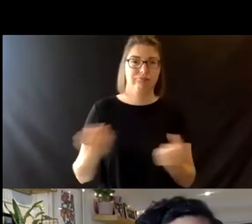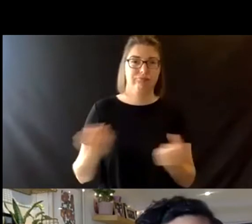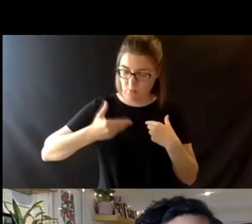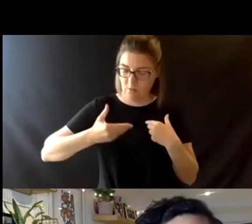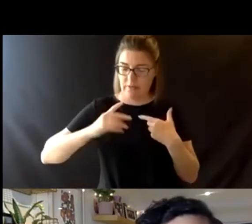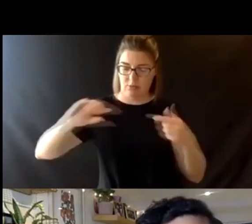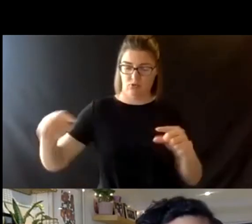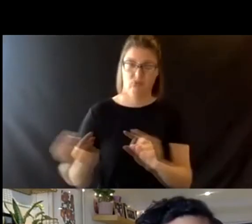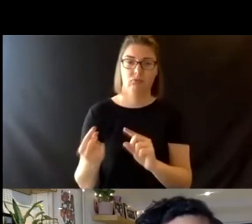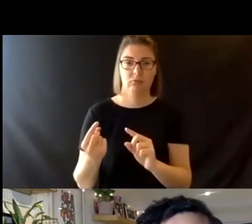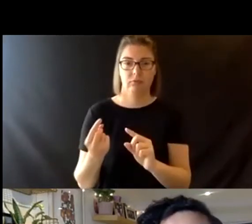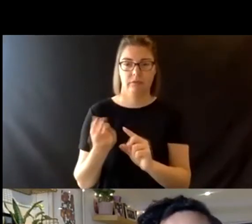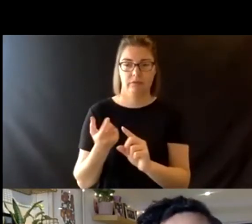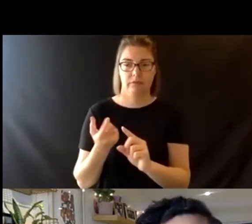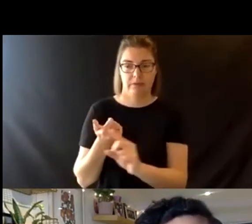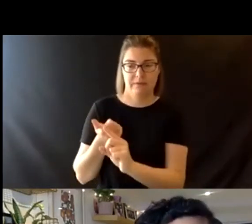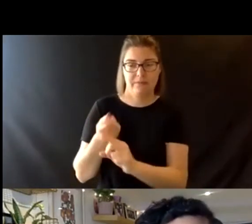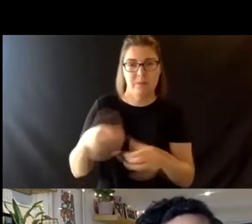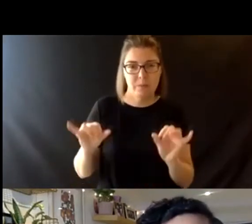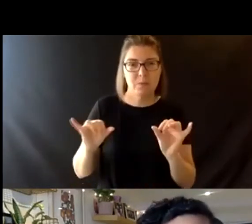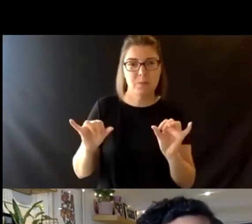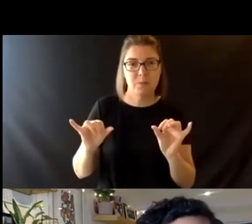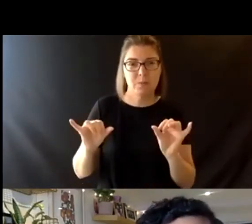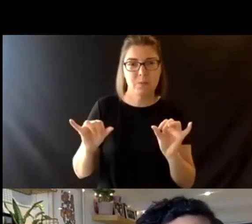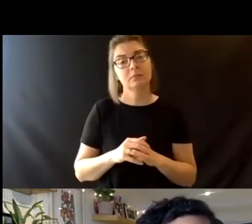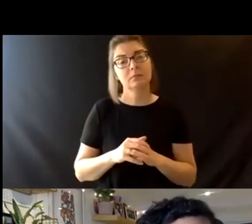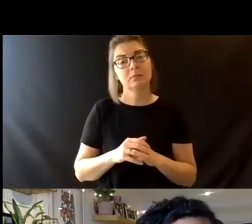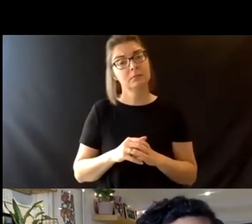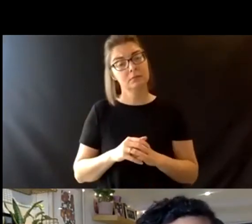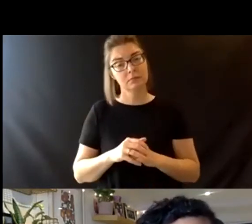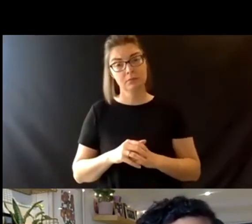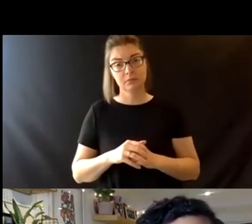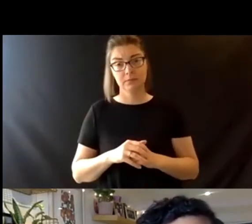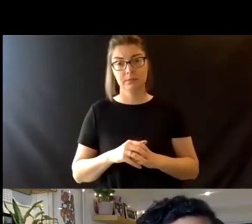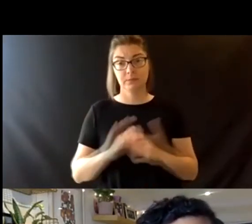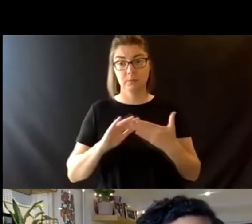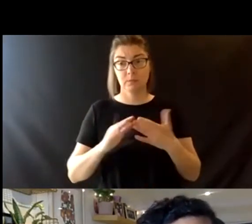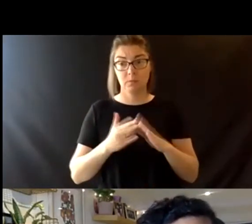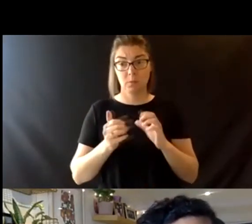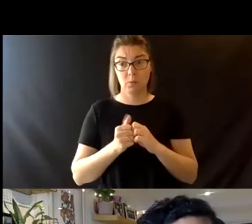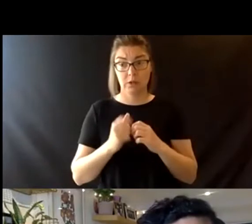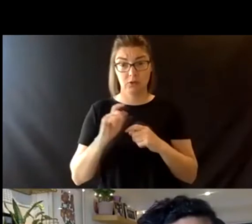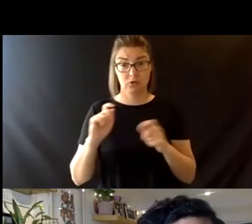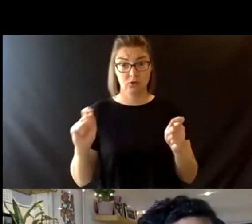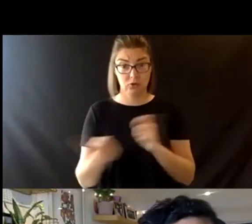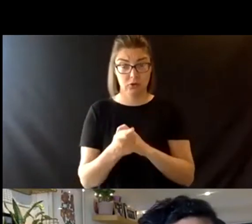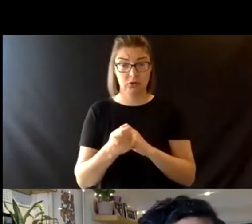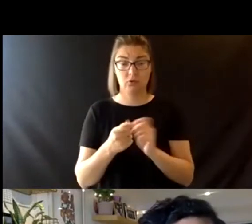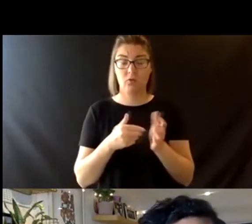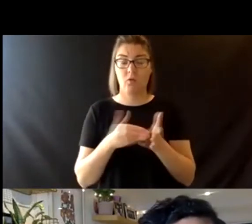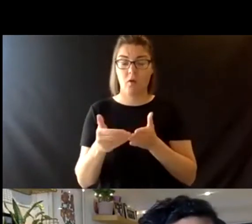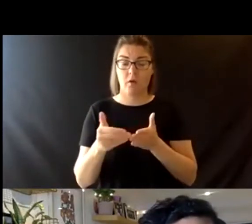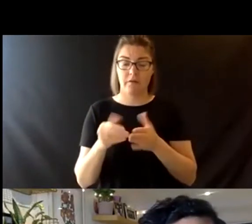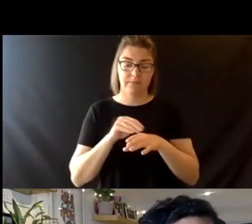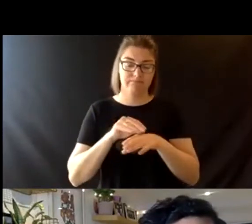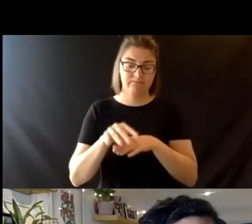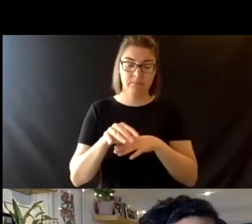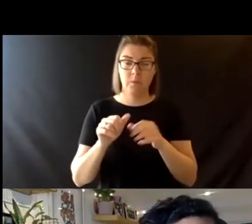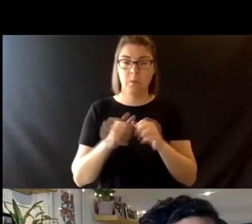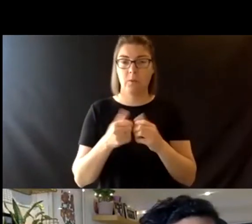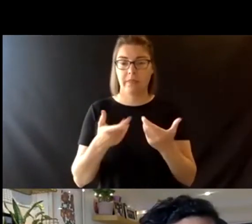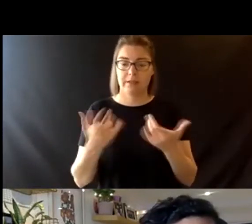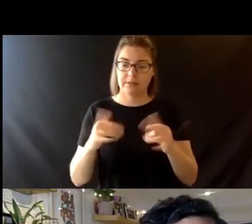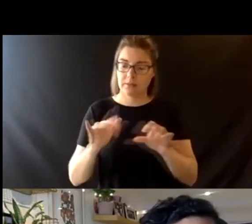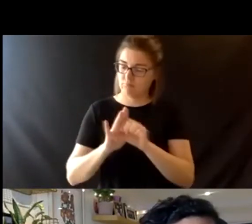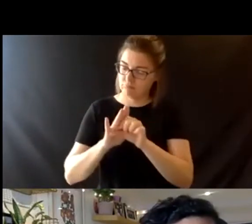everything within themselves. So even communities of change are often saturated with things that continue to be